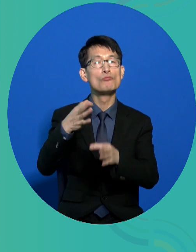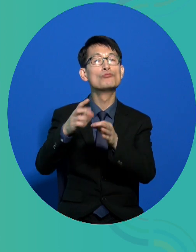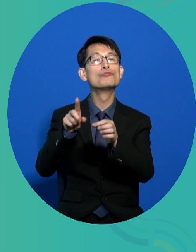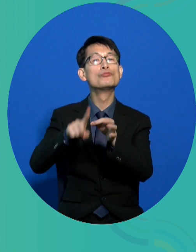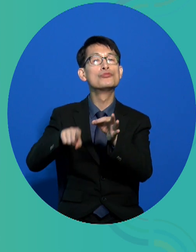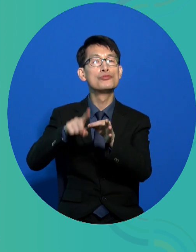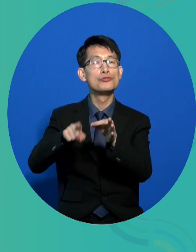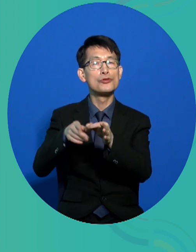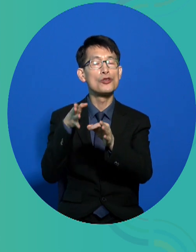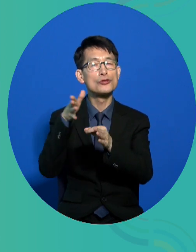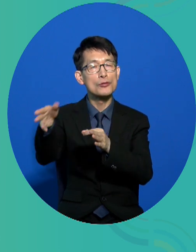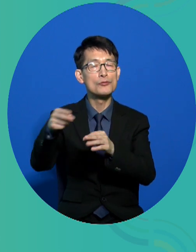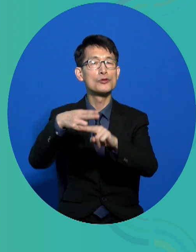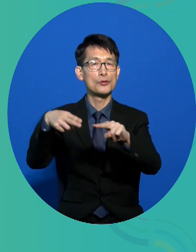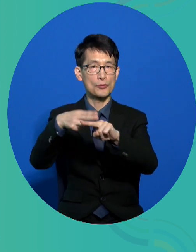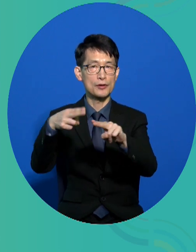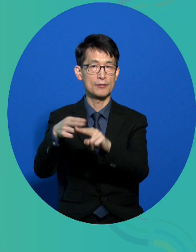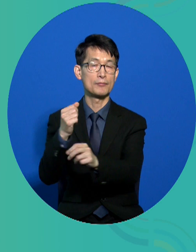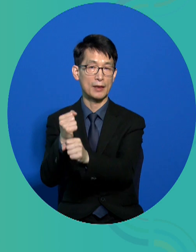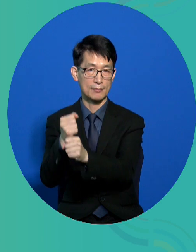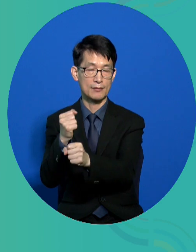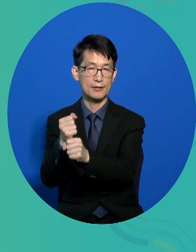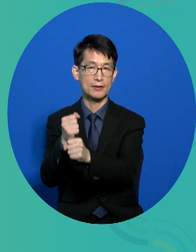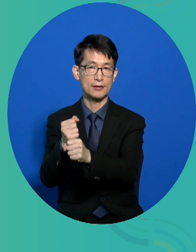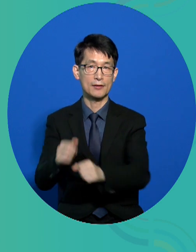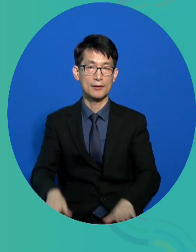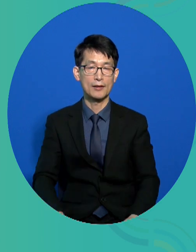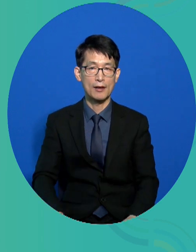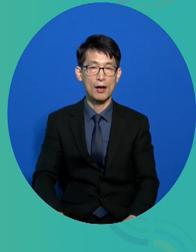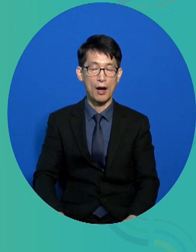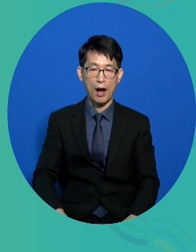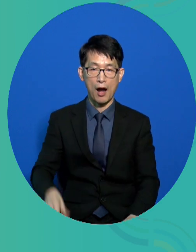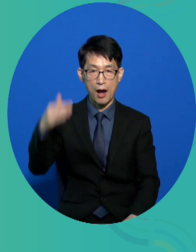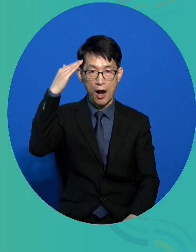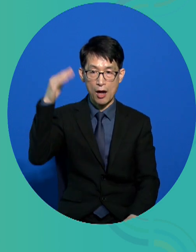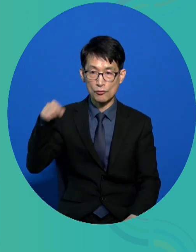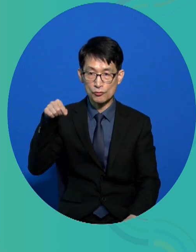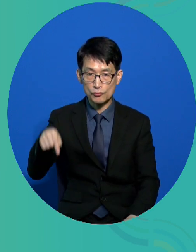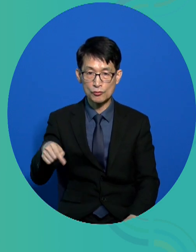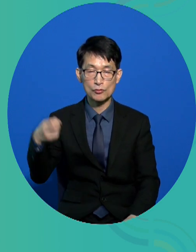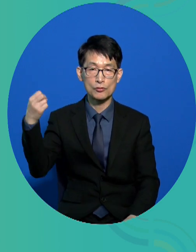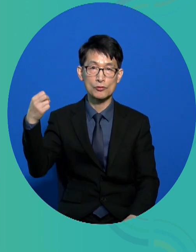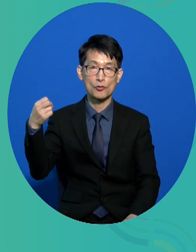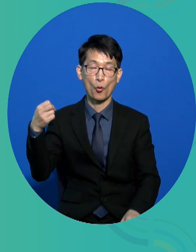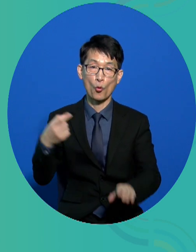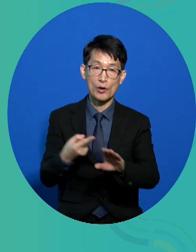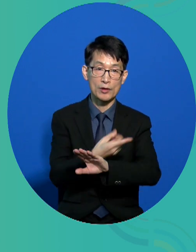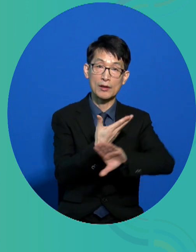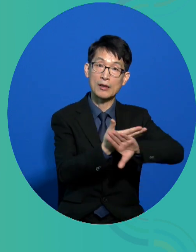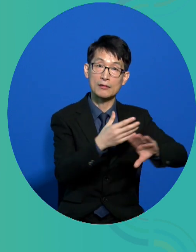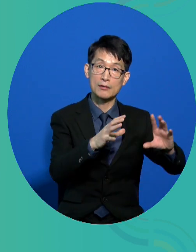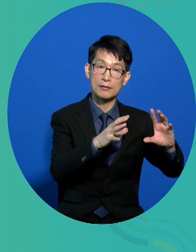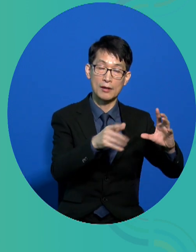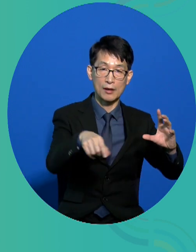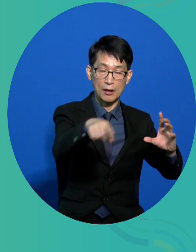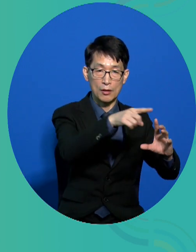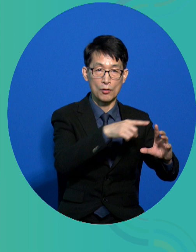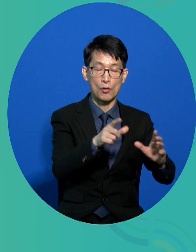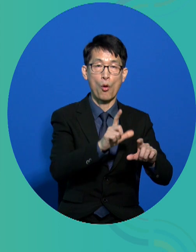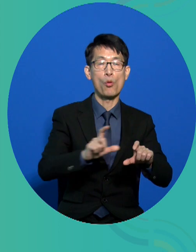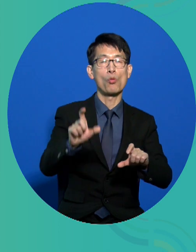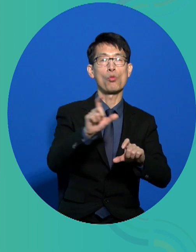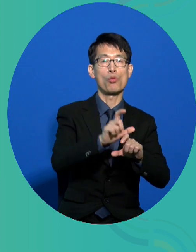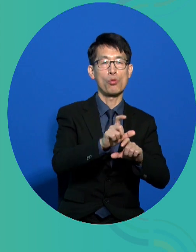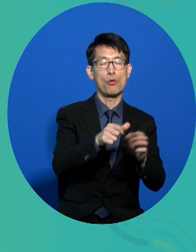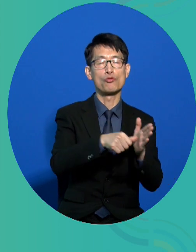style of cooking. And so she's actually popular more overseas than here in Korea.